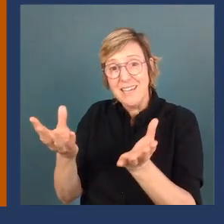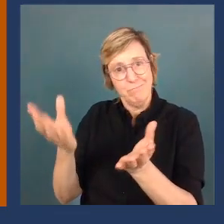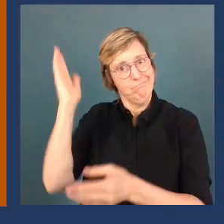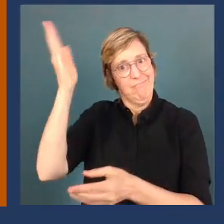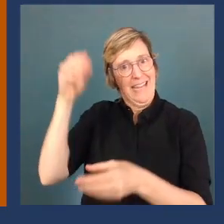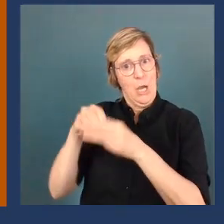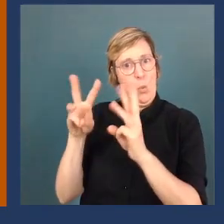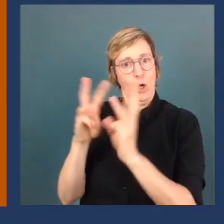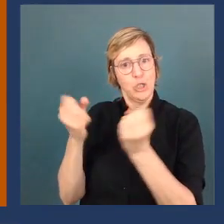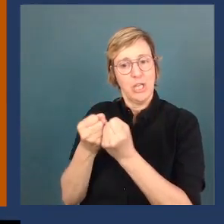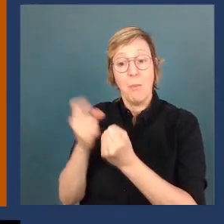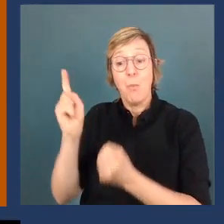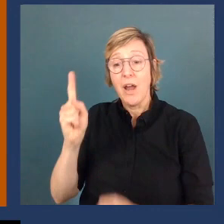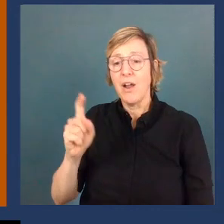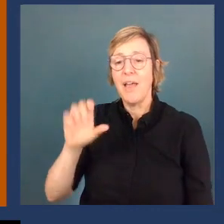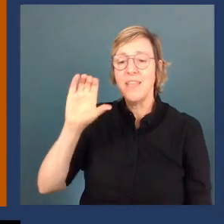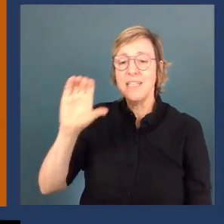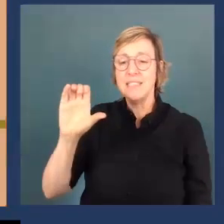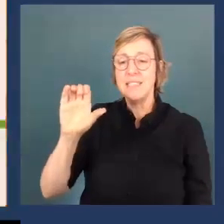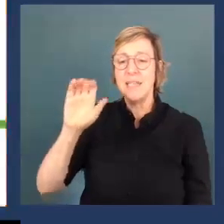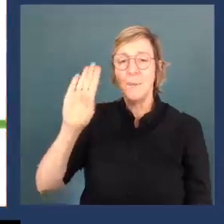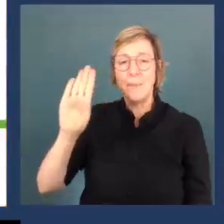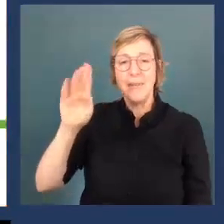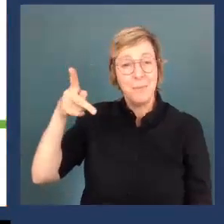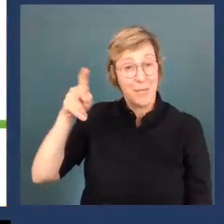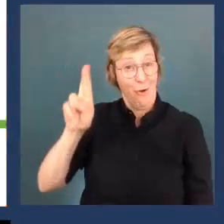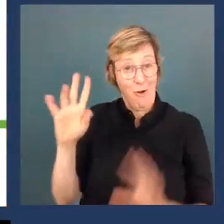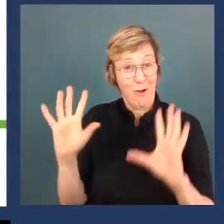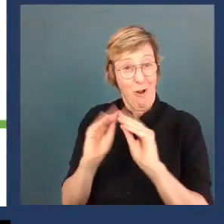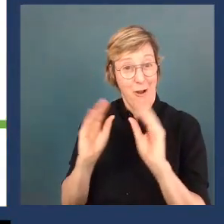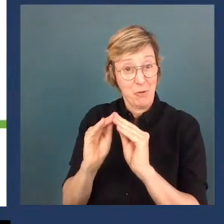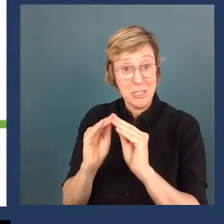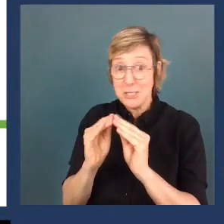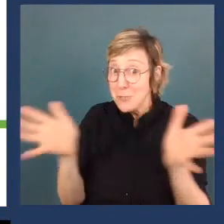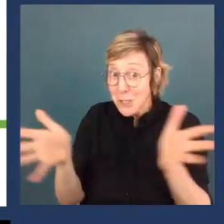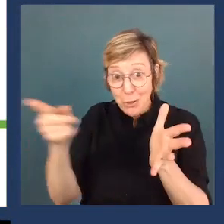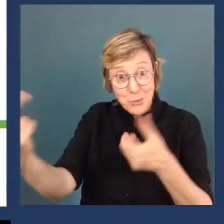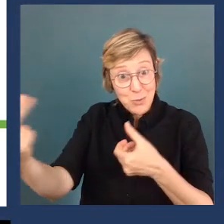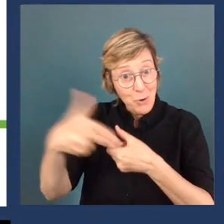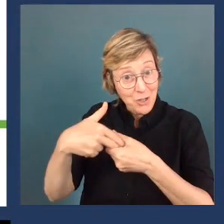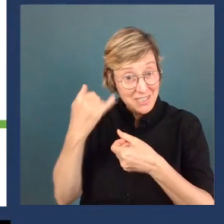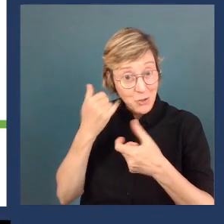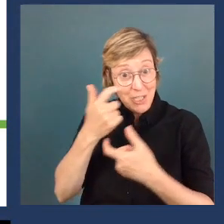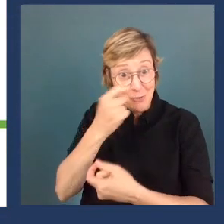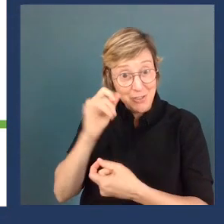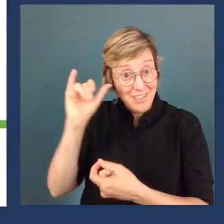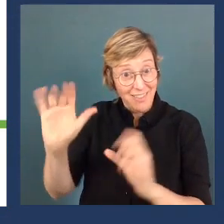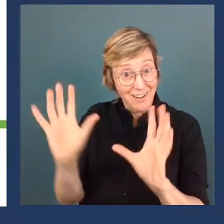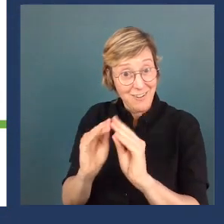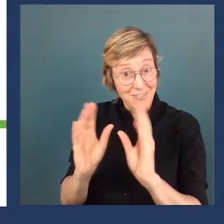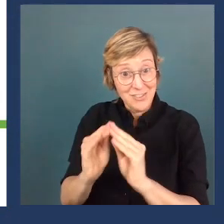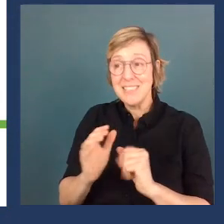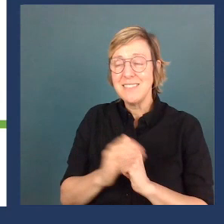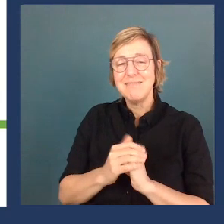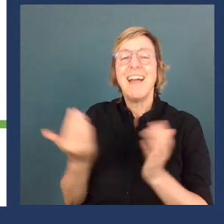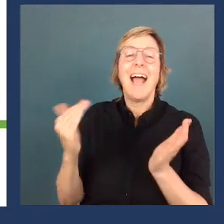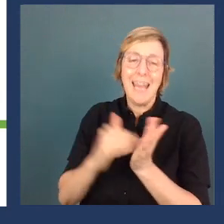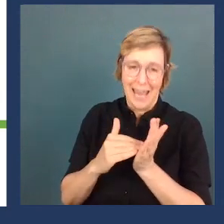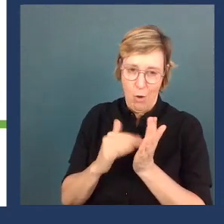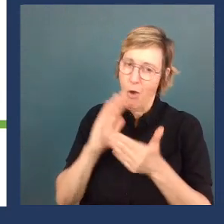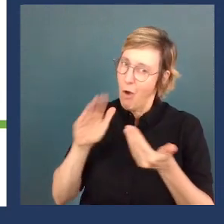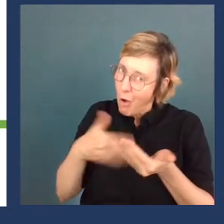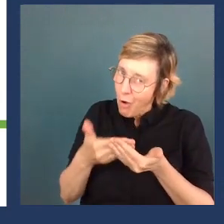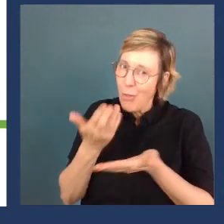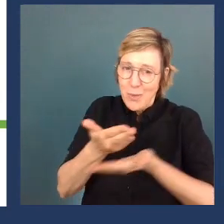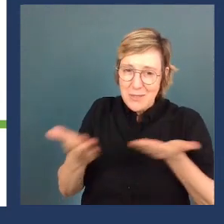to participate if you're interested. As promised, on our second to last slide, we have all the resources linked that